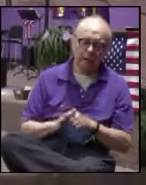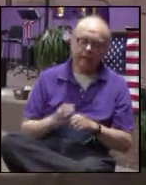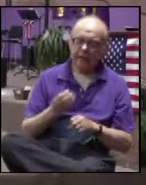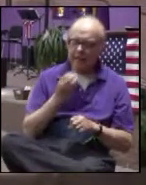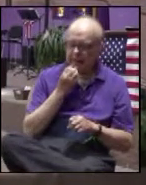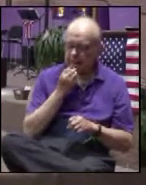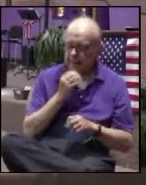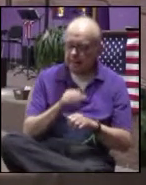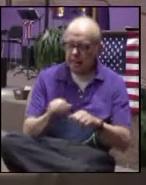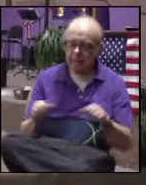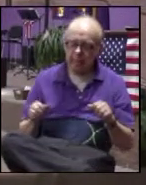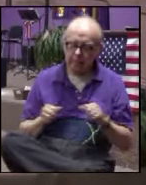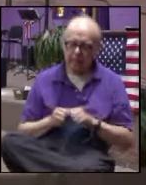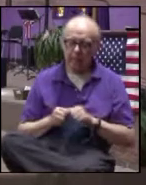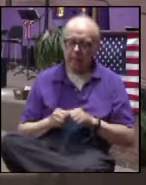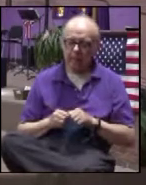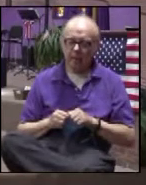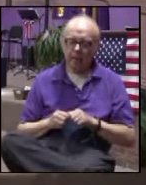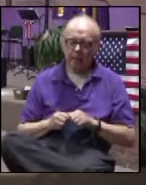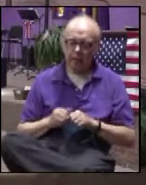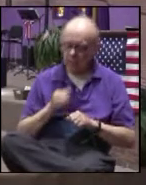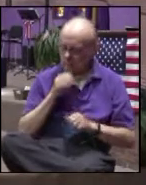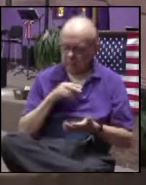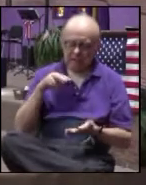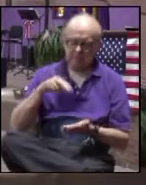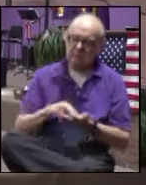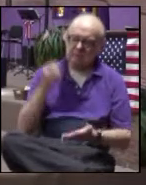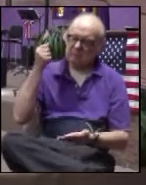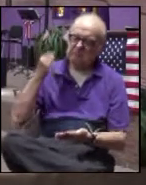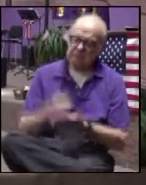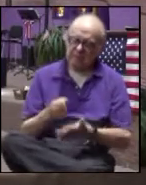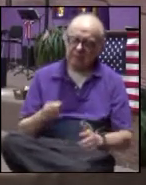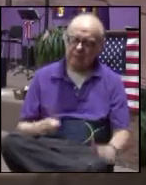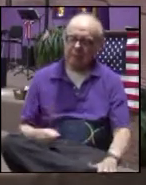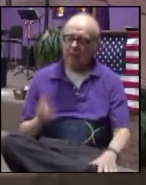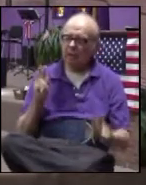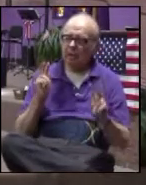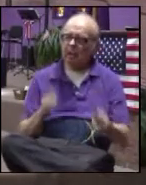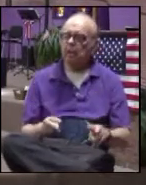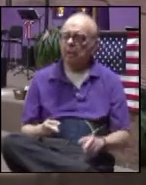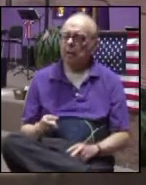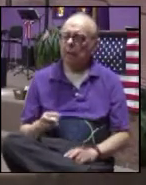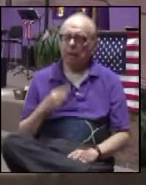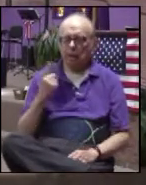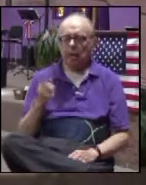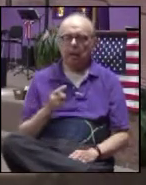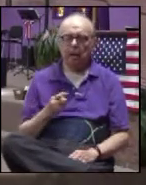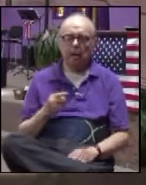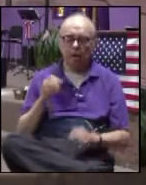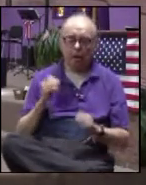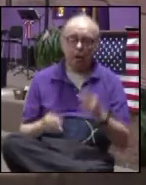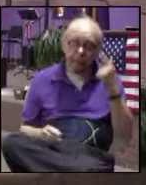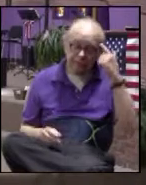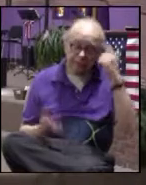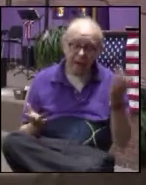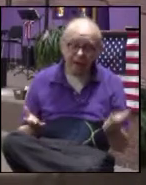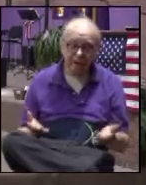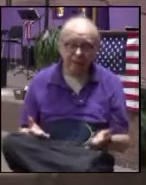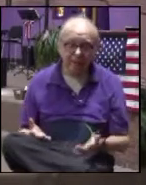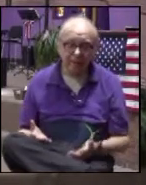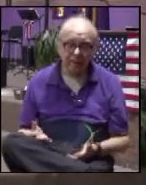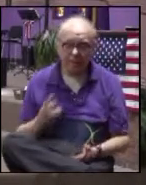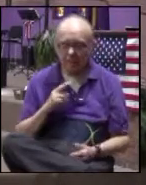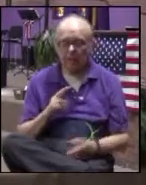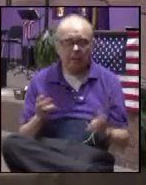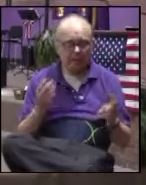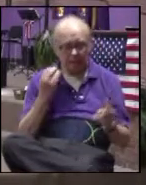hall. Then she stamps her foot, and I look, and I think she just kind of lost her mind. I'm